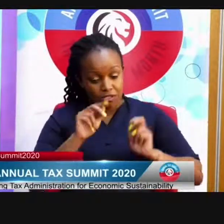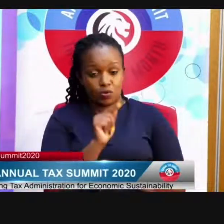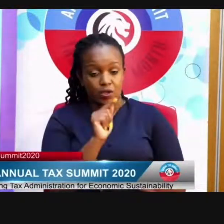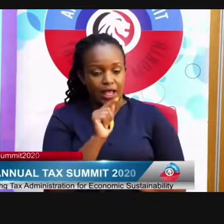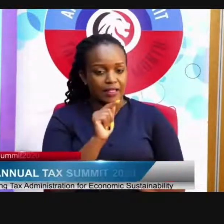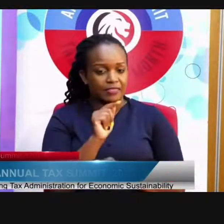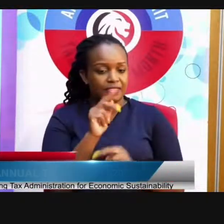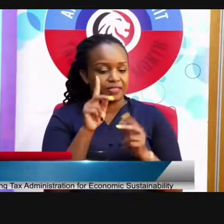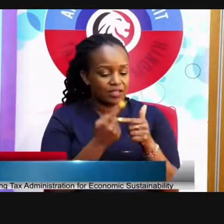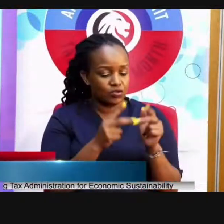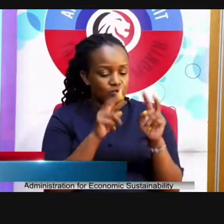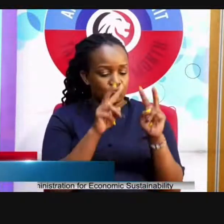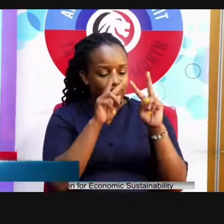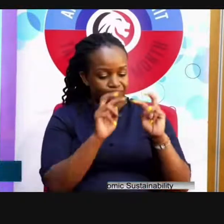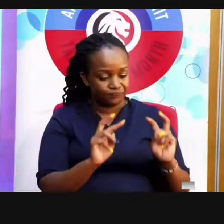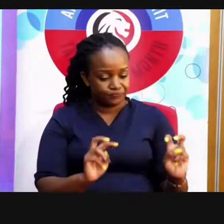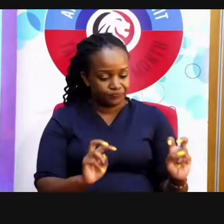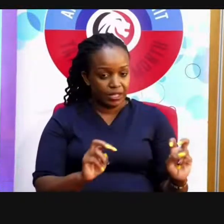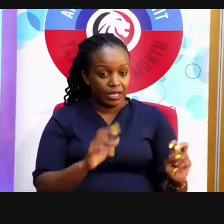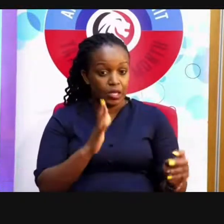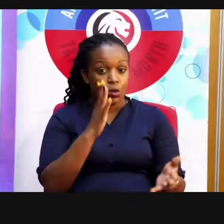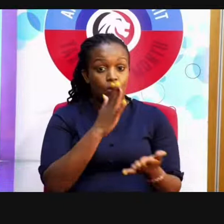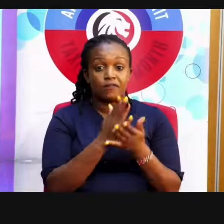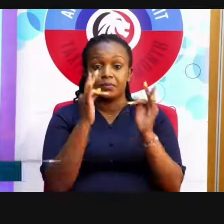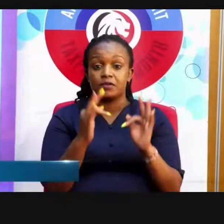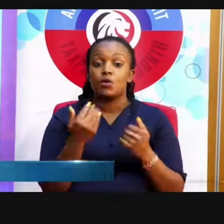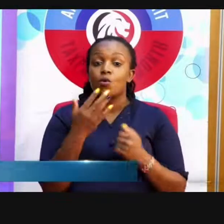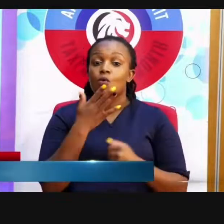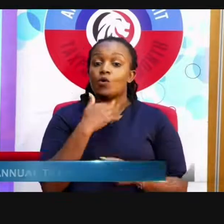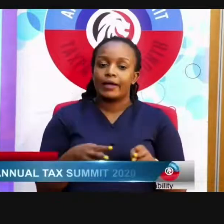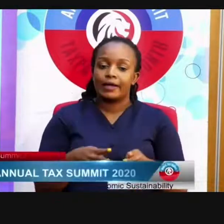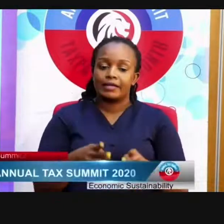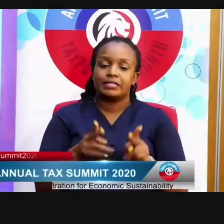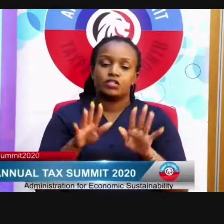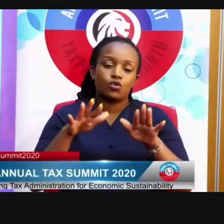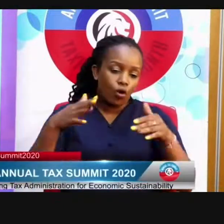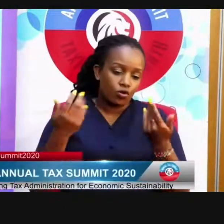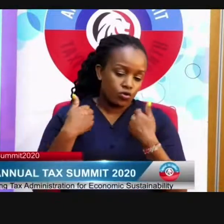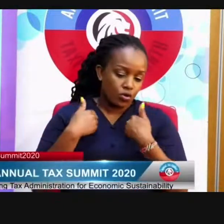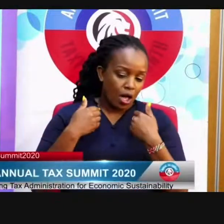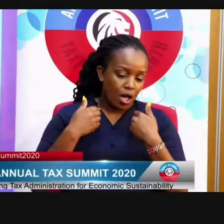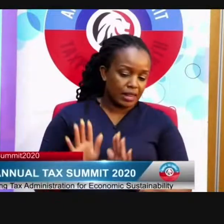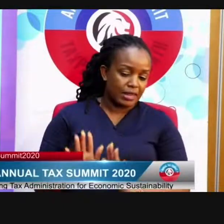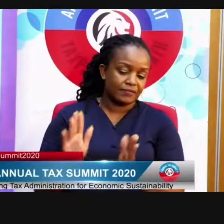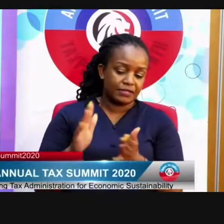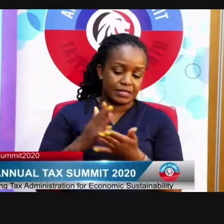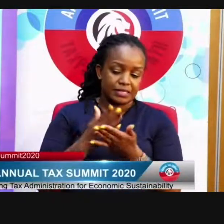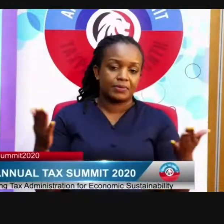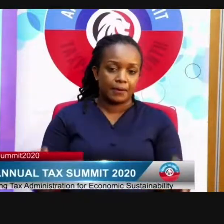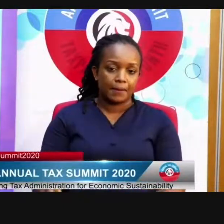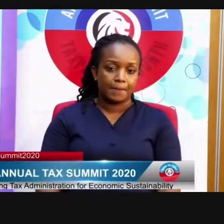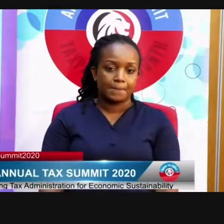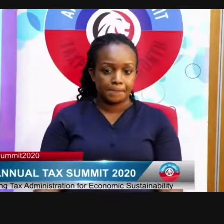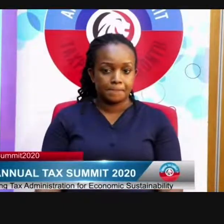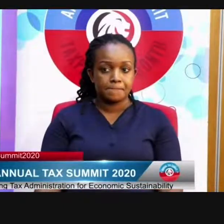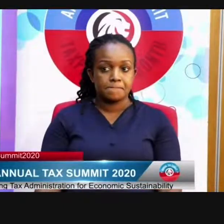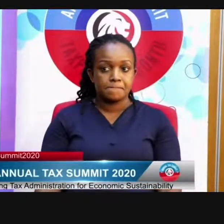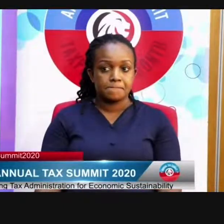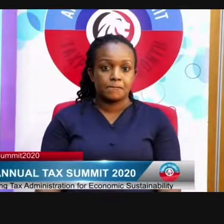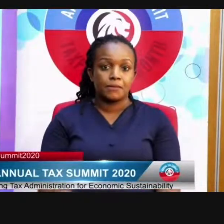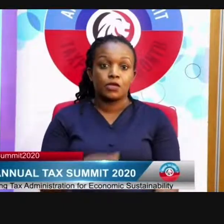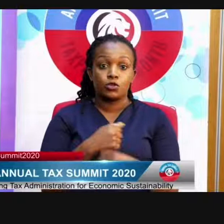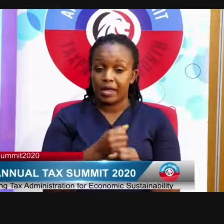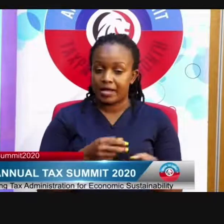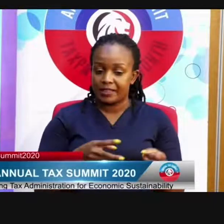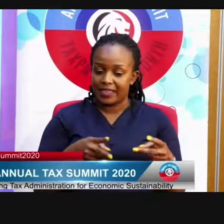you want to edit, if we've left out anything, do make your edits on the return. But